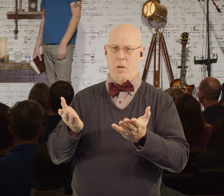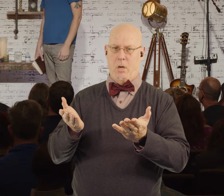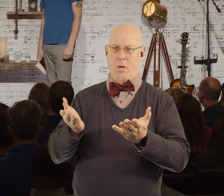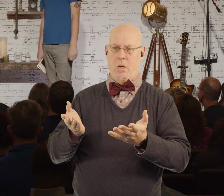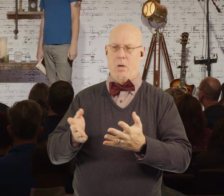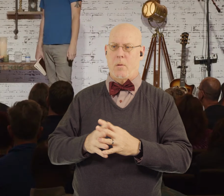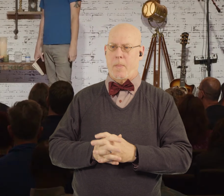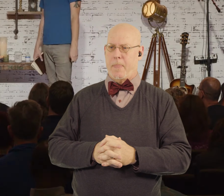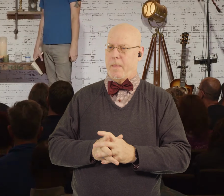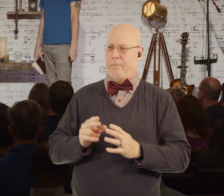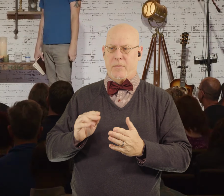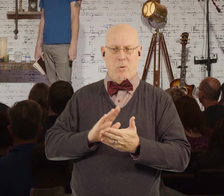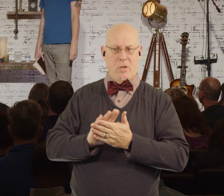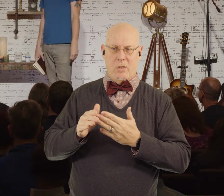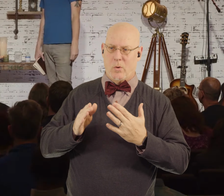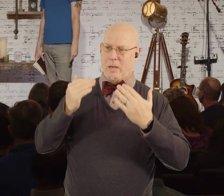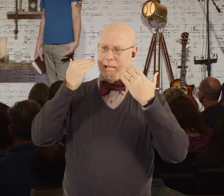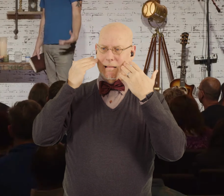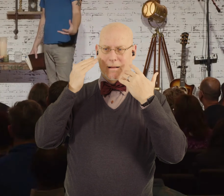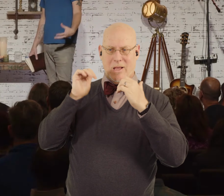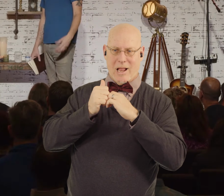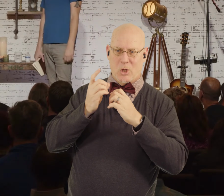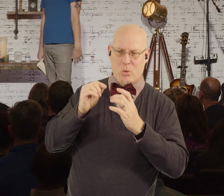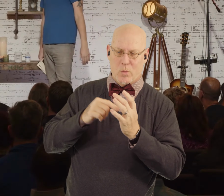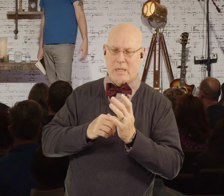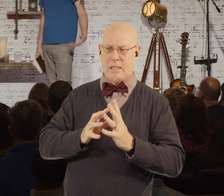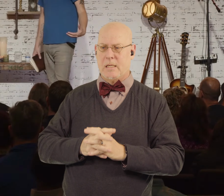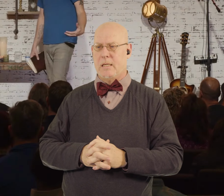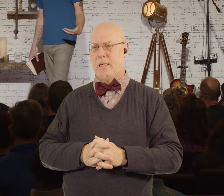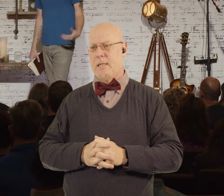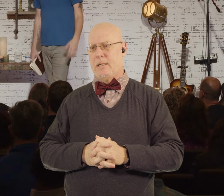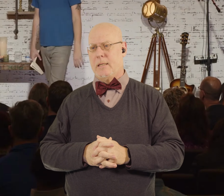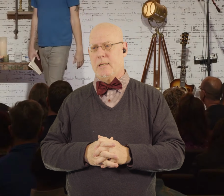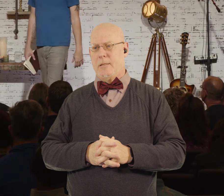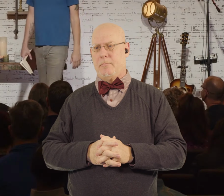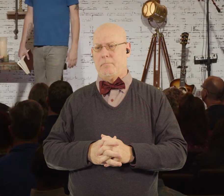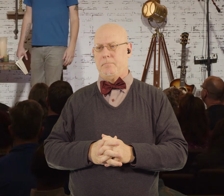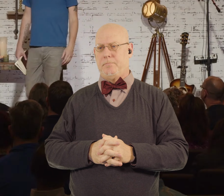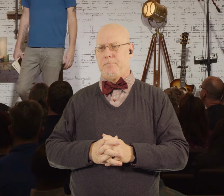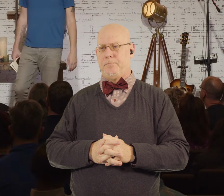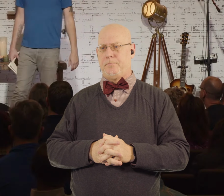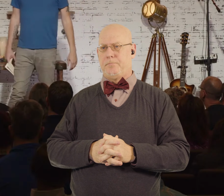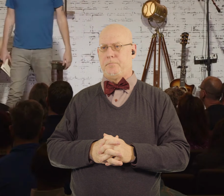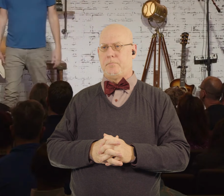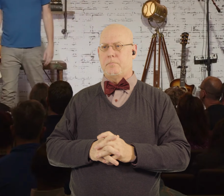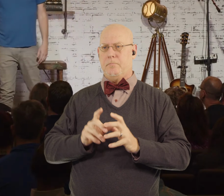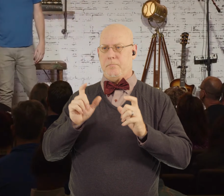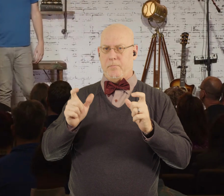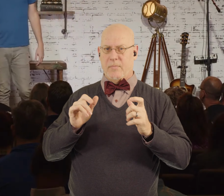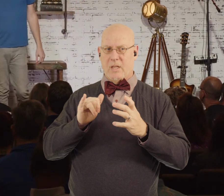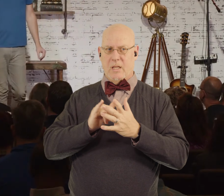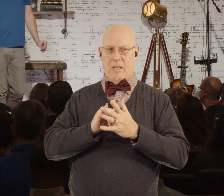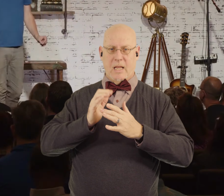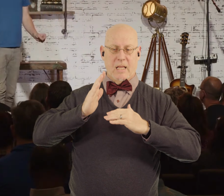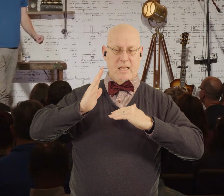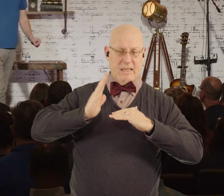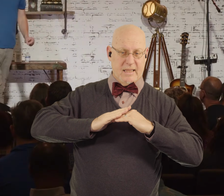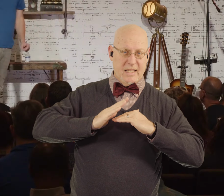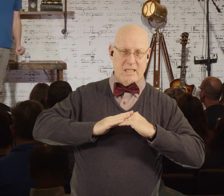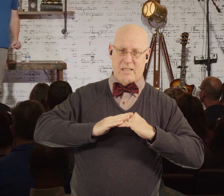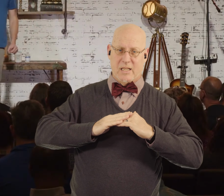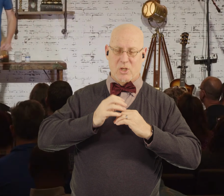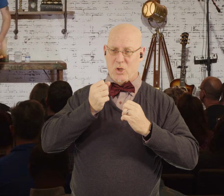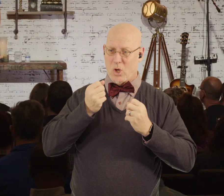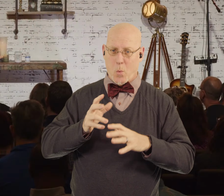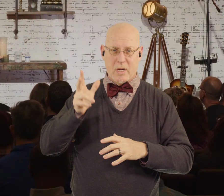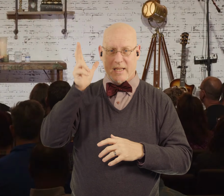waking you up. There's no nice way. Like, I don't know how to go about this. And the people who least